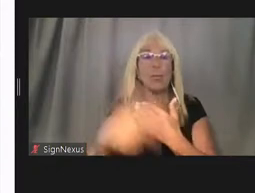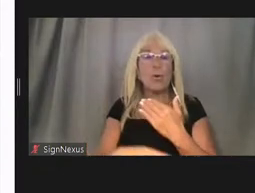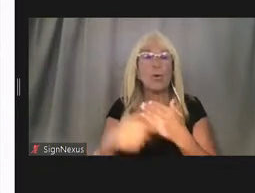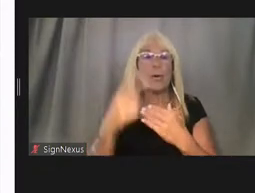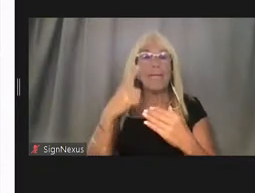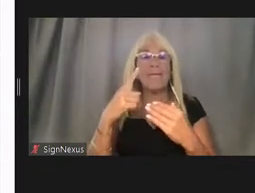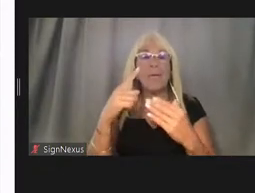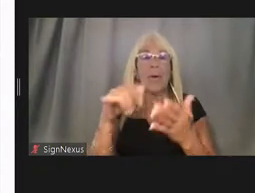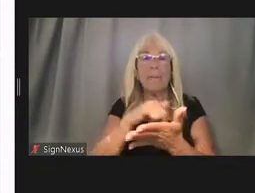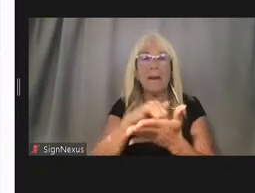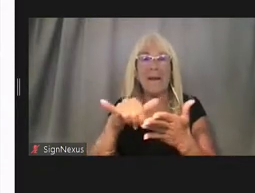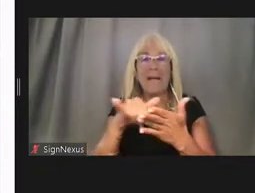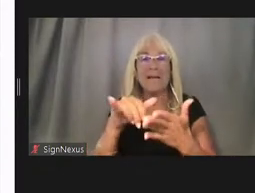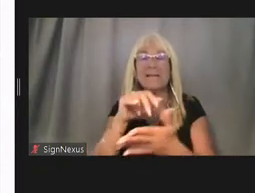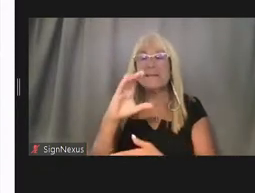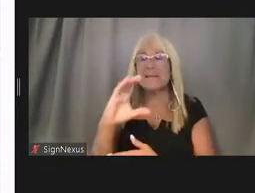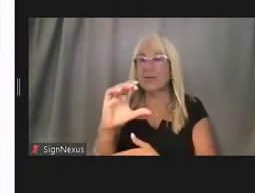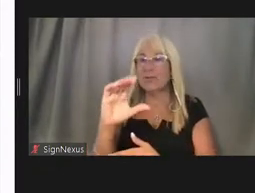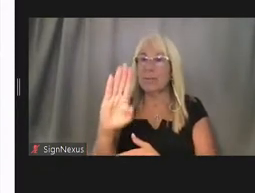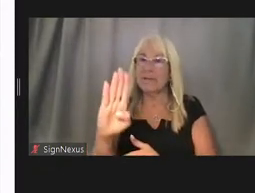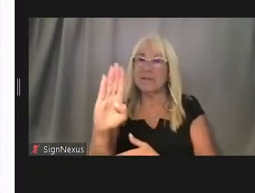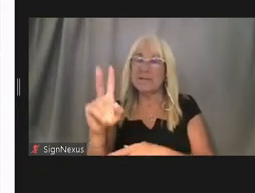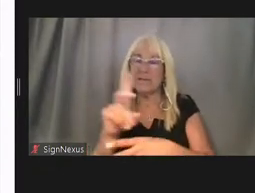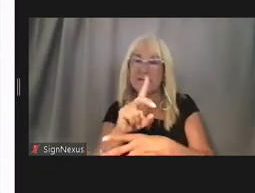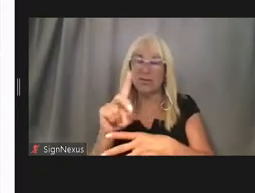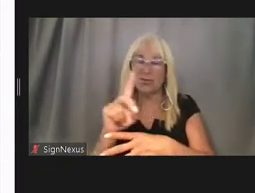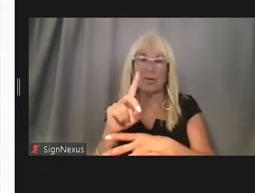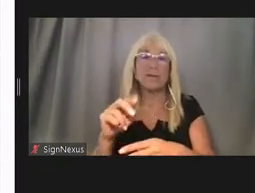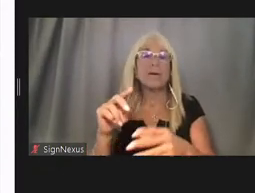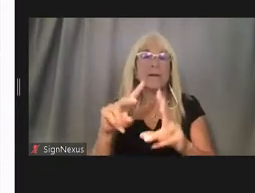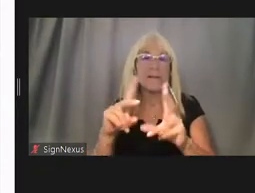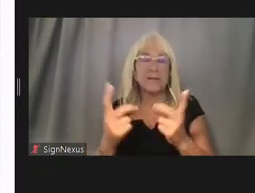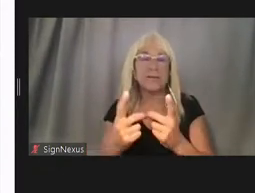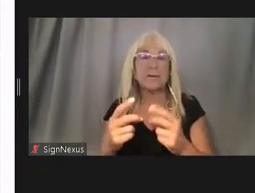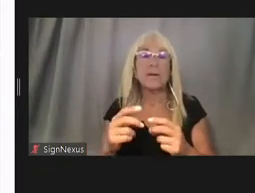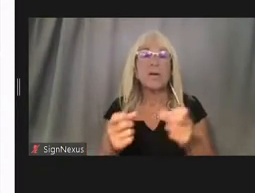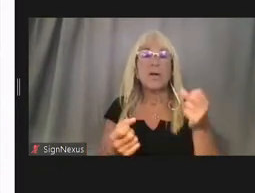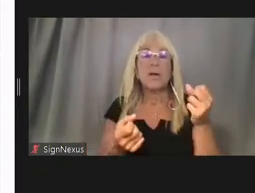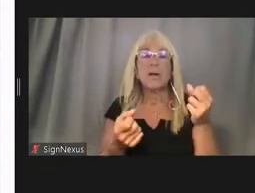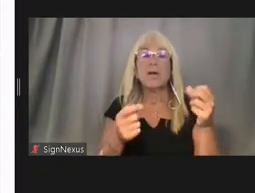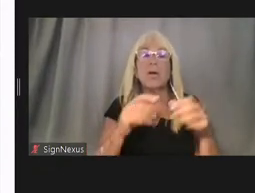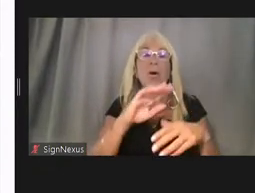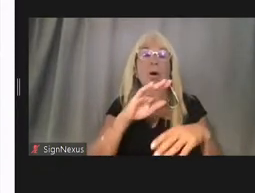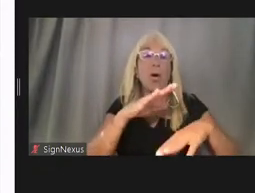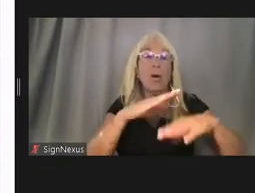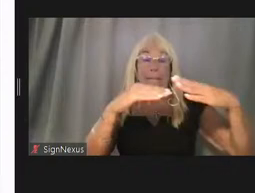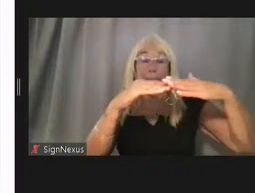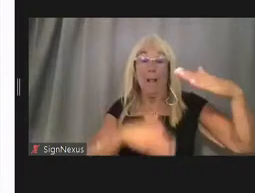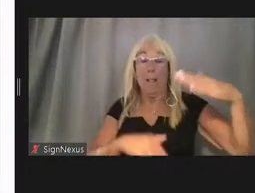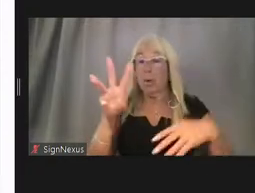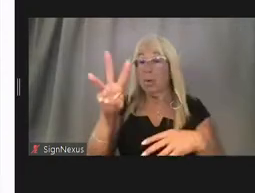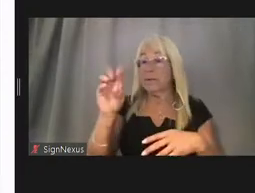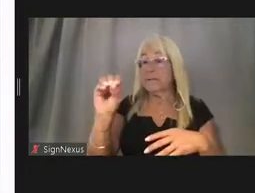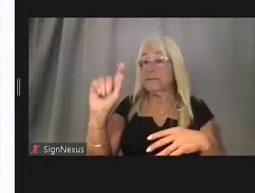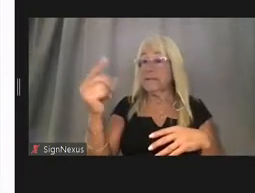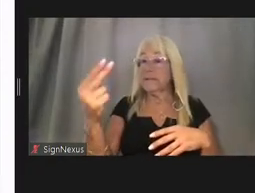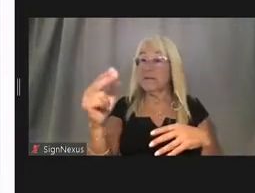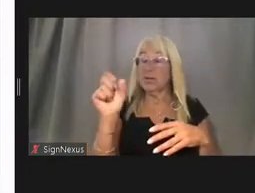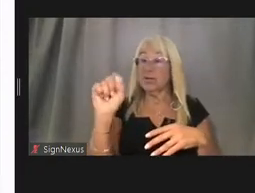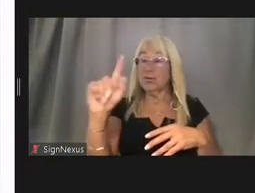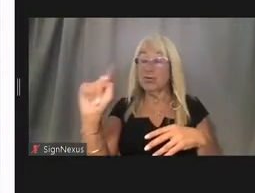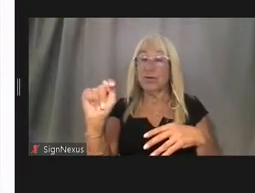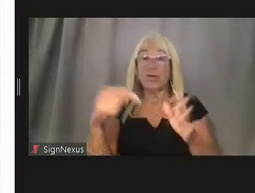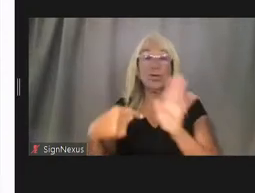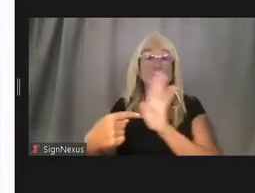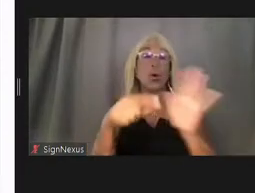defined by the ACT Vehicles entering or remaining in the Manhattan Central business district on or below 60th Street which is shown in the map